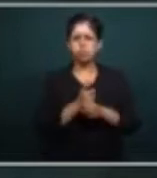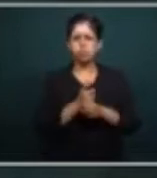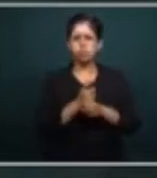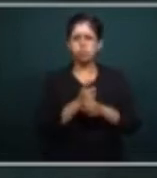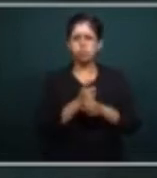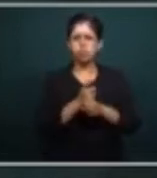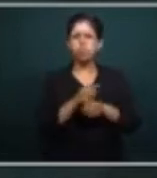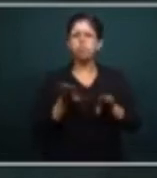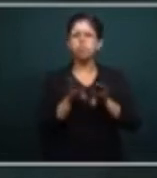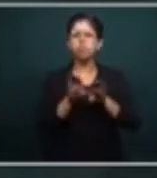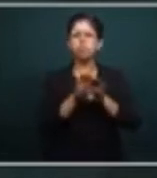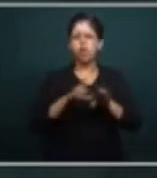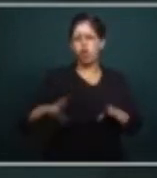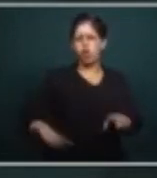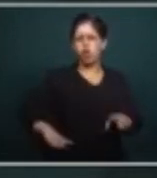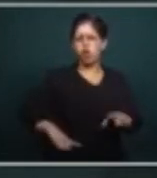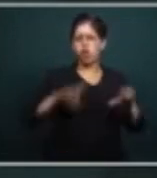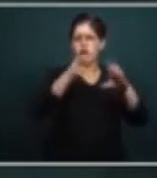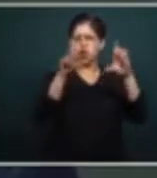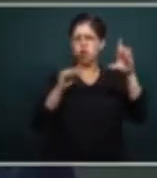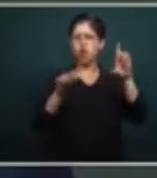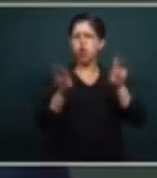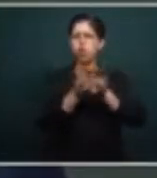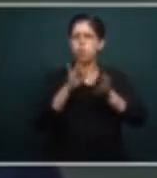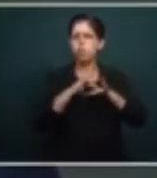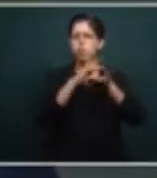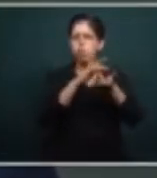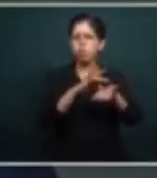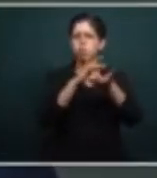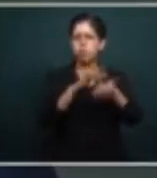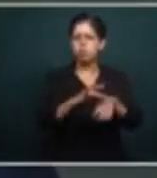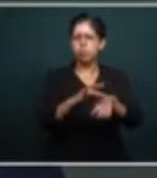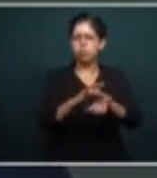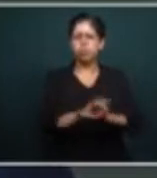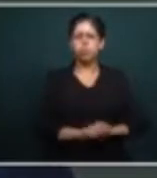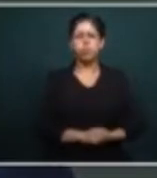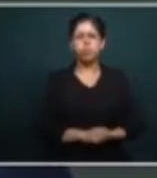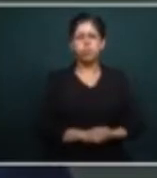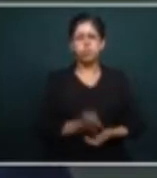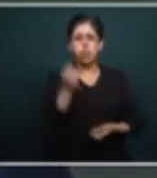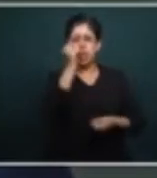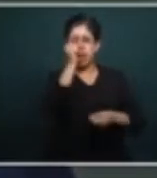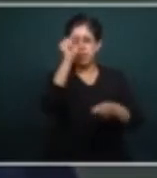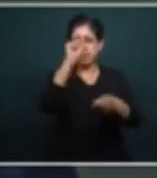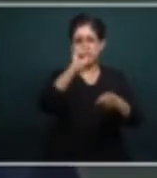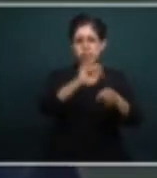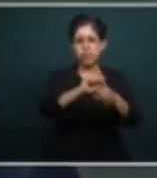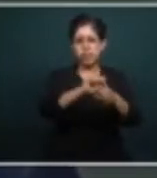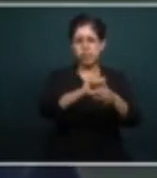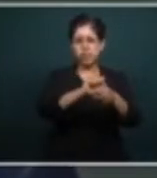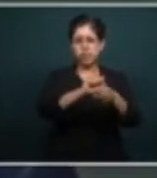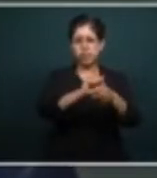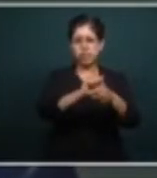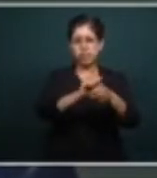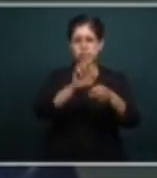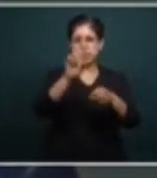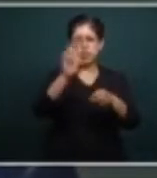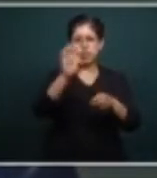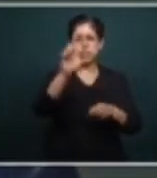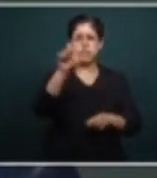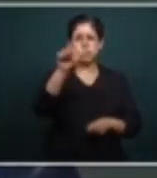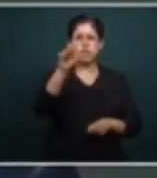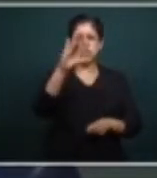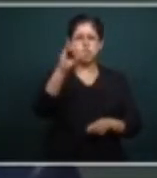the position from our government regarding that by Secretary of